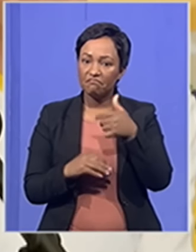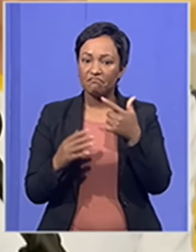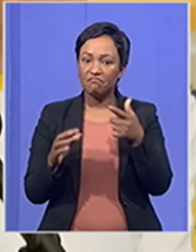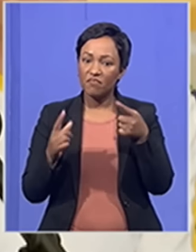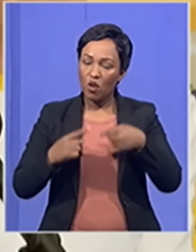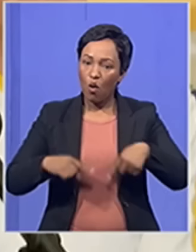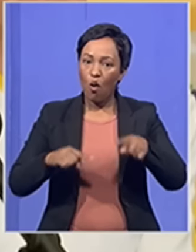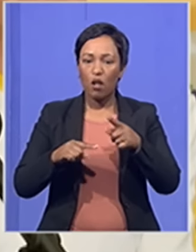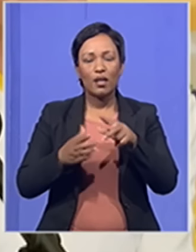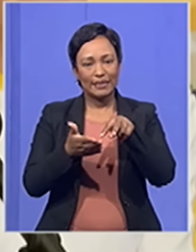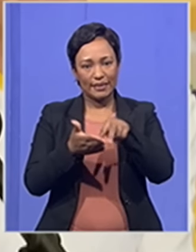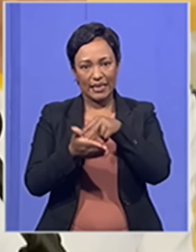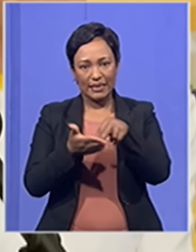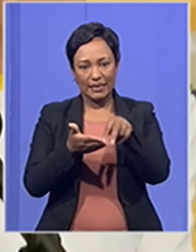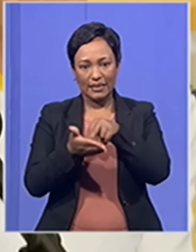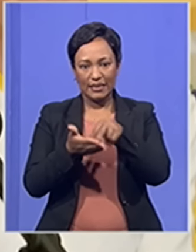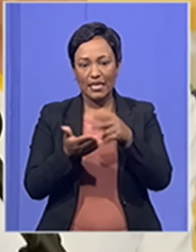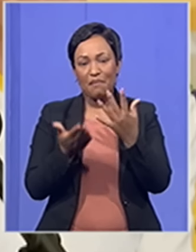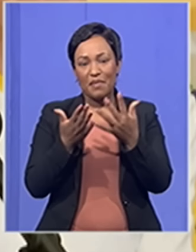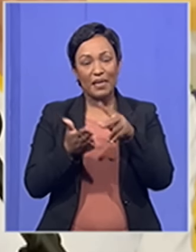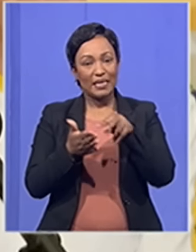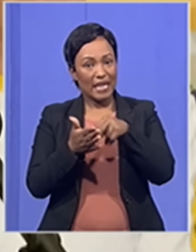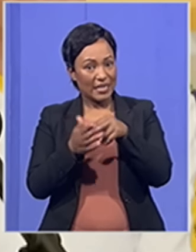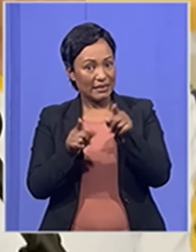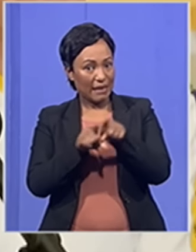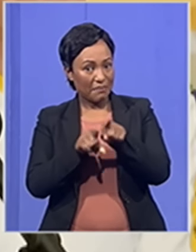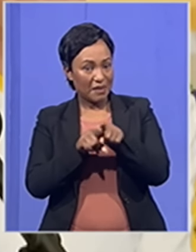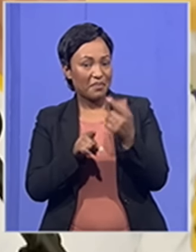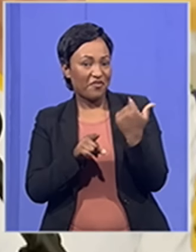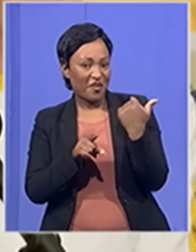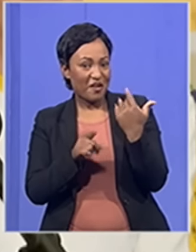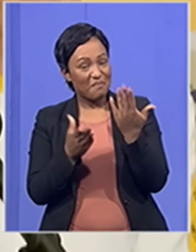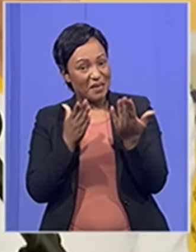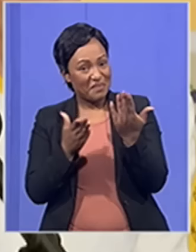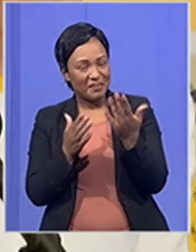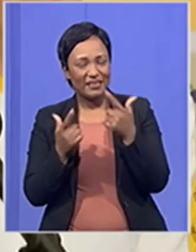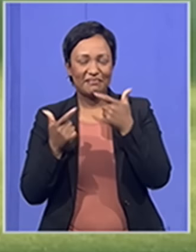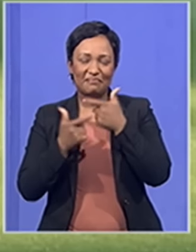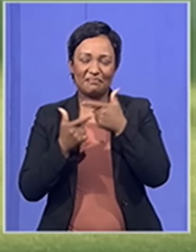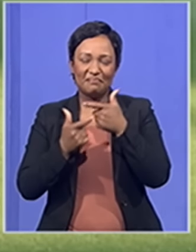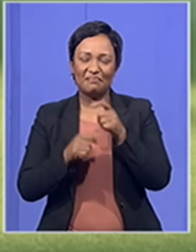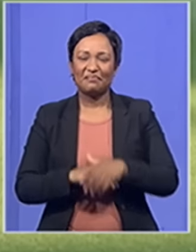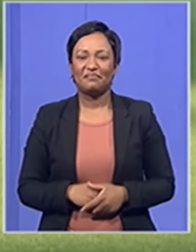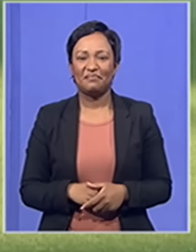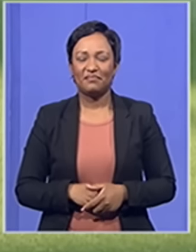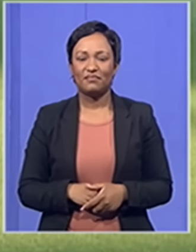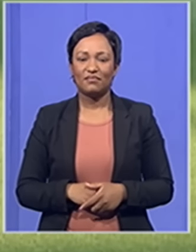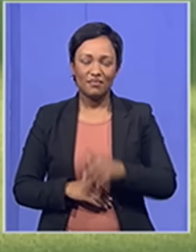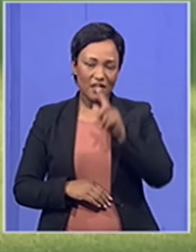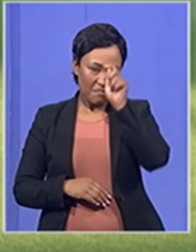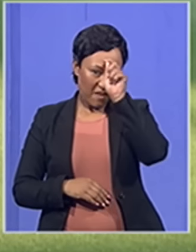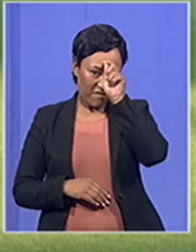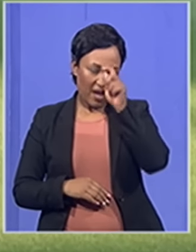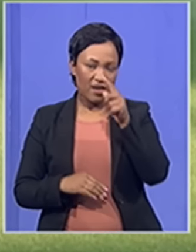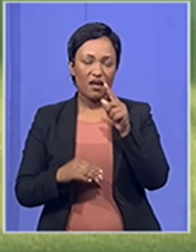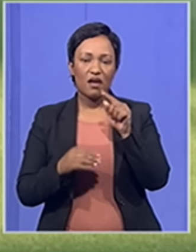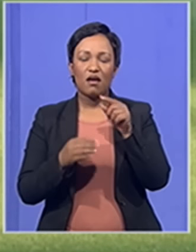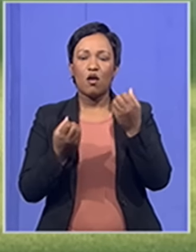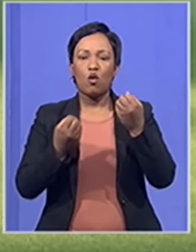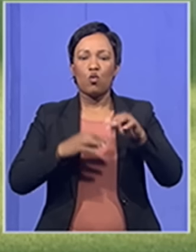will be dancing. Maybe we'll rock that same dance that they done that time. Bafana ba latlhegetswe ke motshameko o le mong